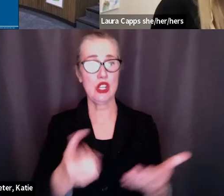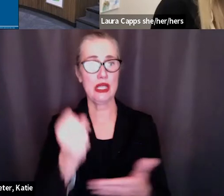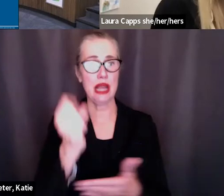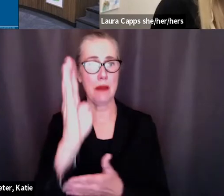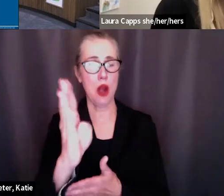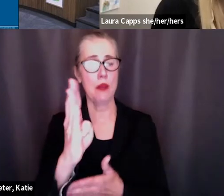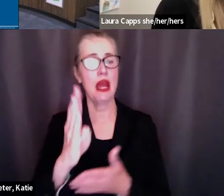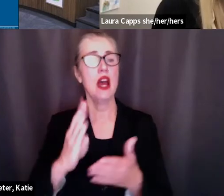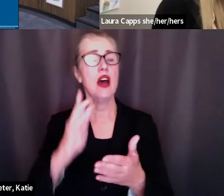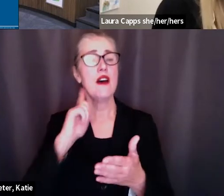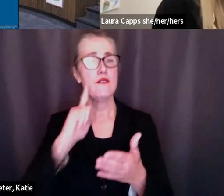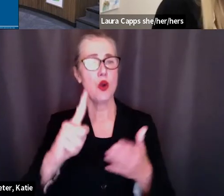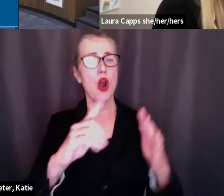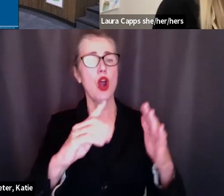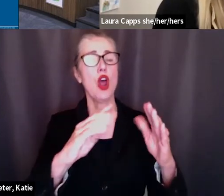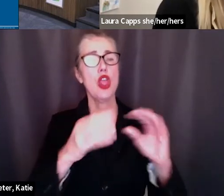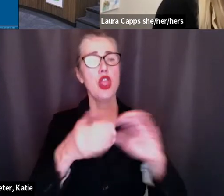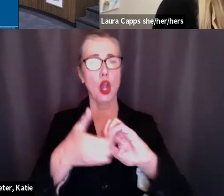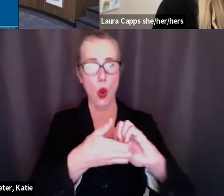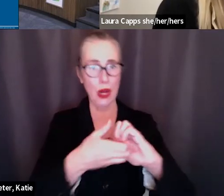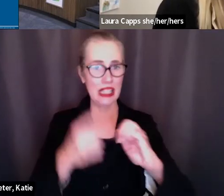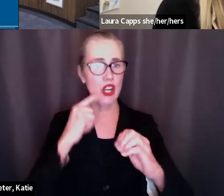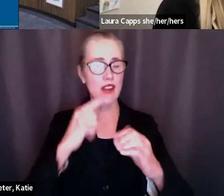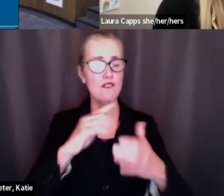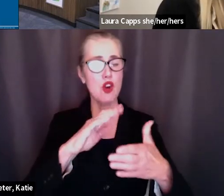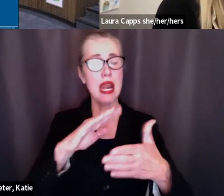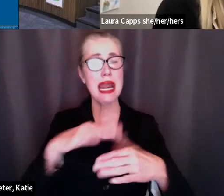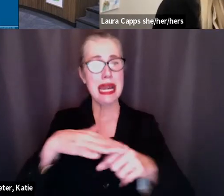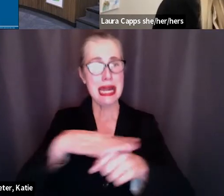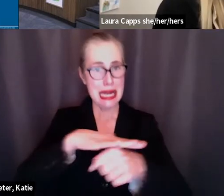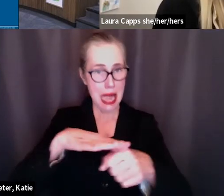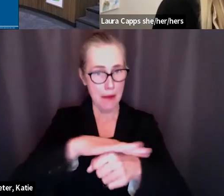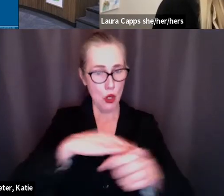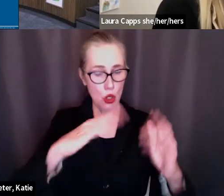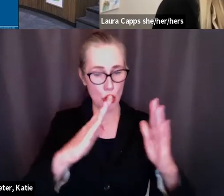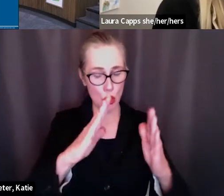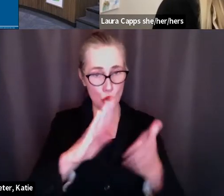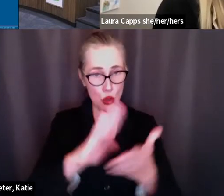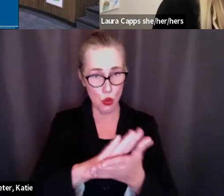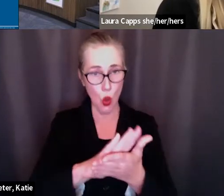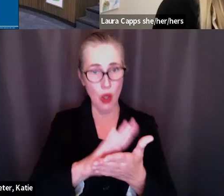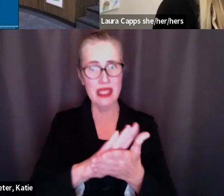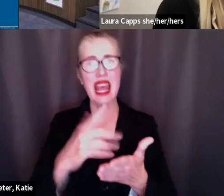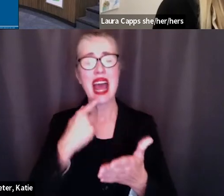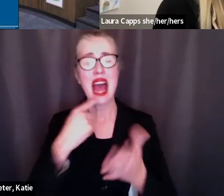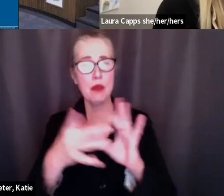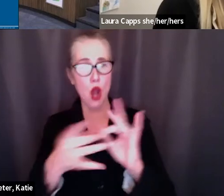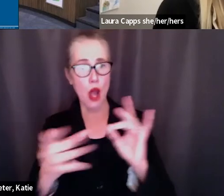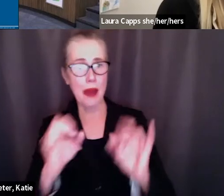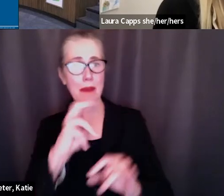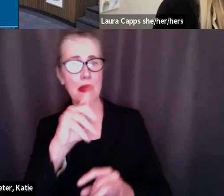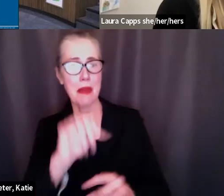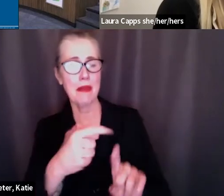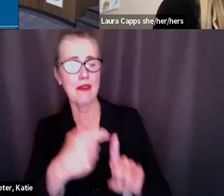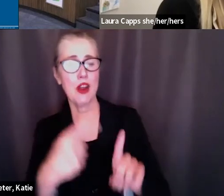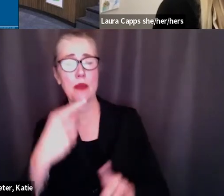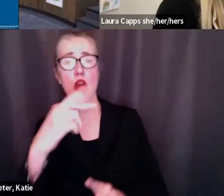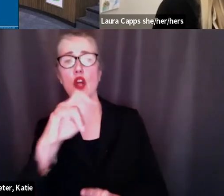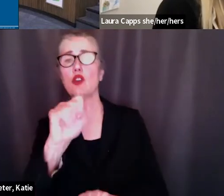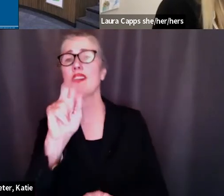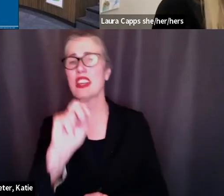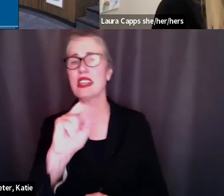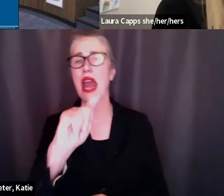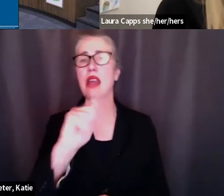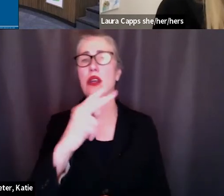coalition for neighborhood schools i'm commenting on the memo that's provided in the record from griffith and thornberg it's a very